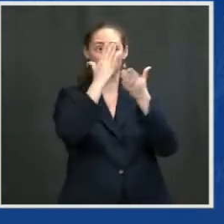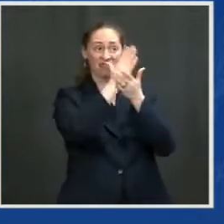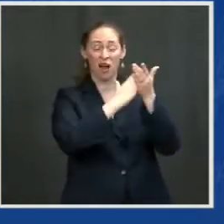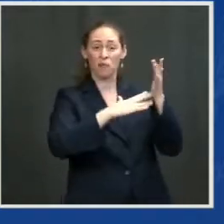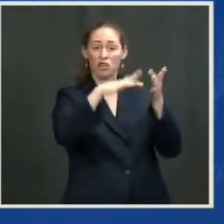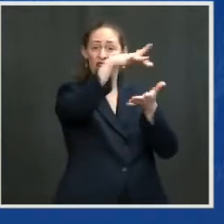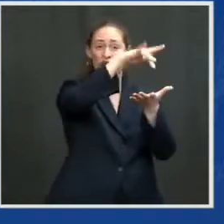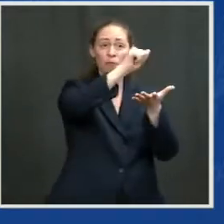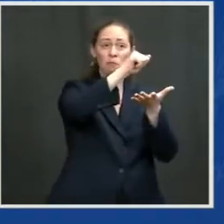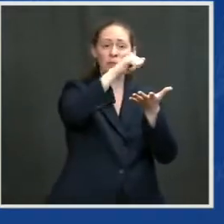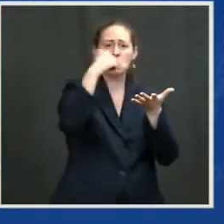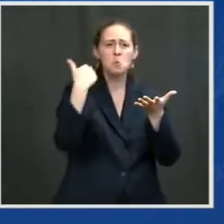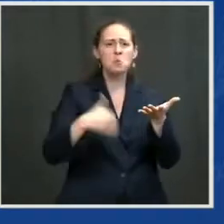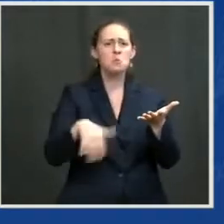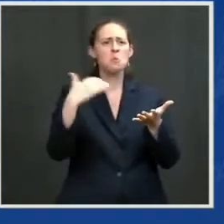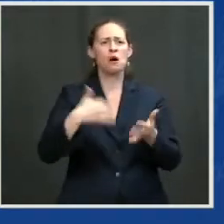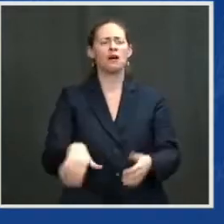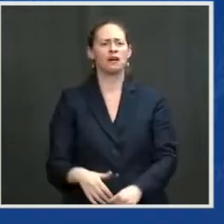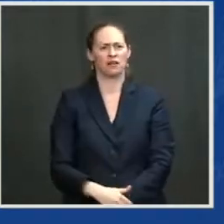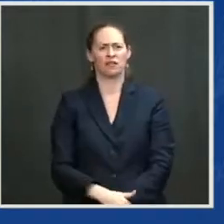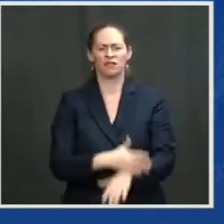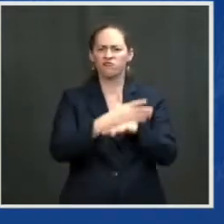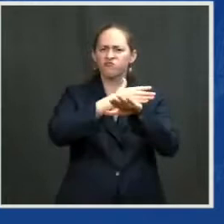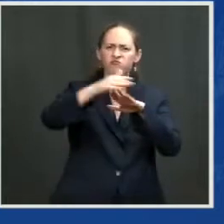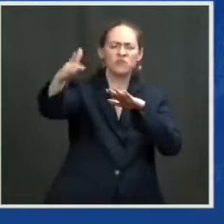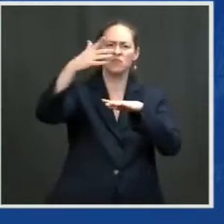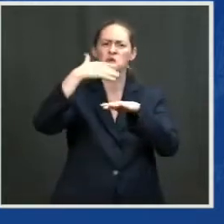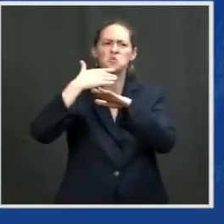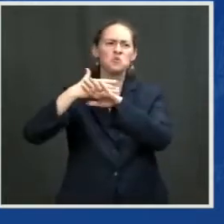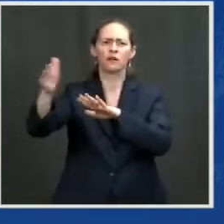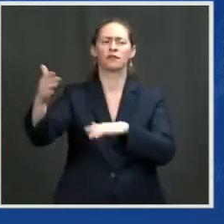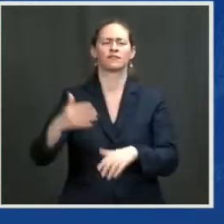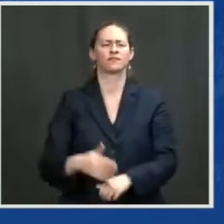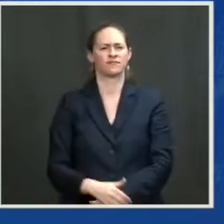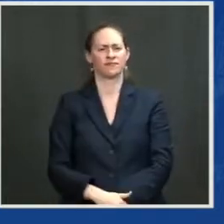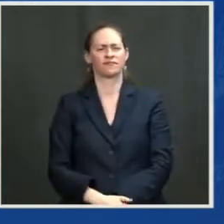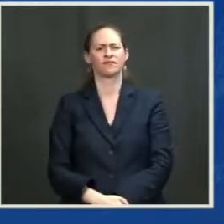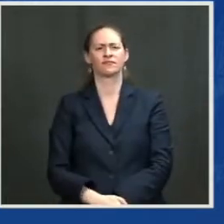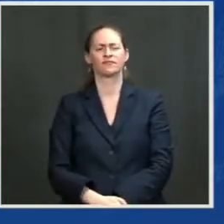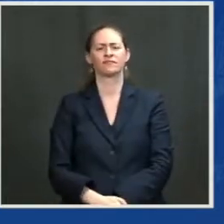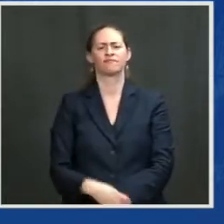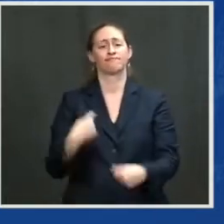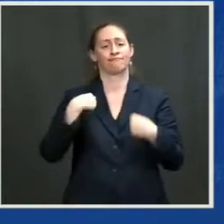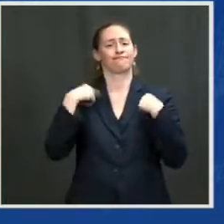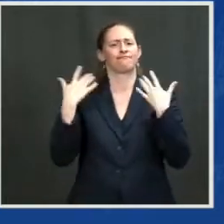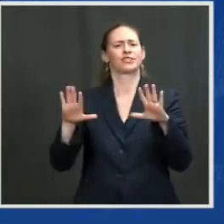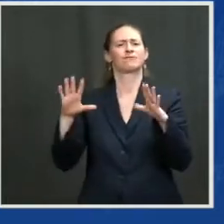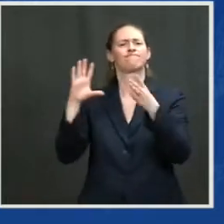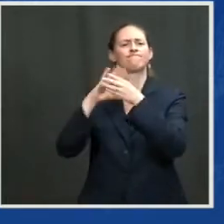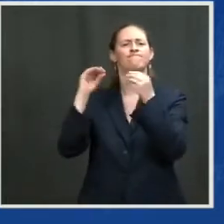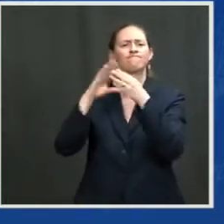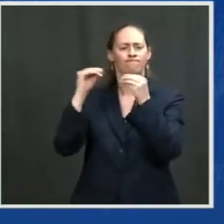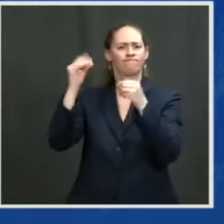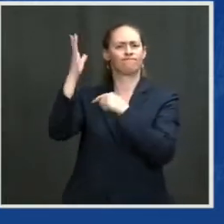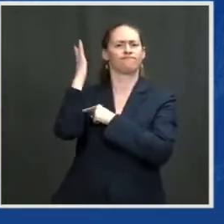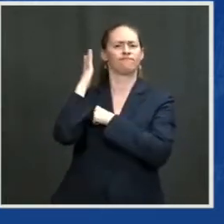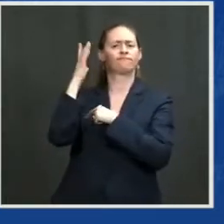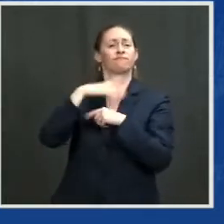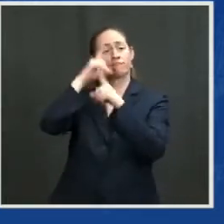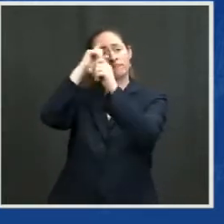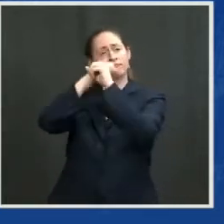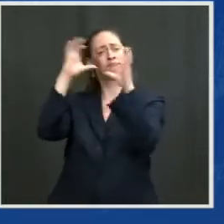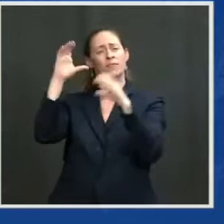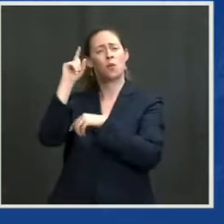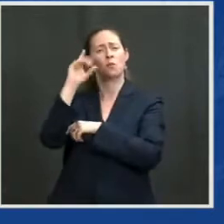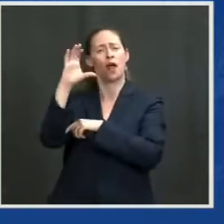I'm proud of is in the first 100 days that I became president, we have created